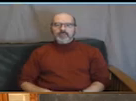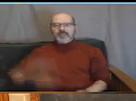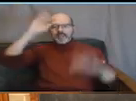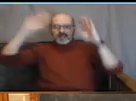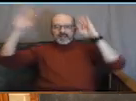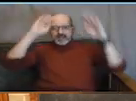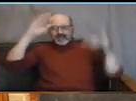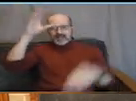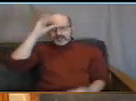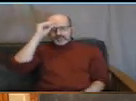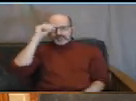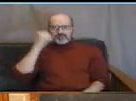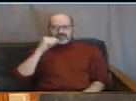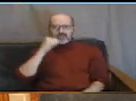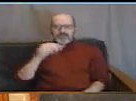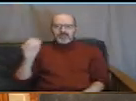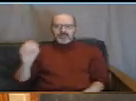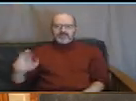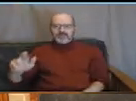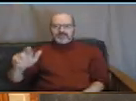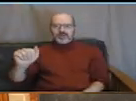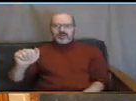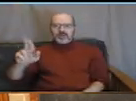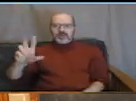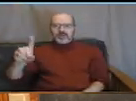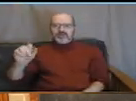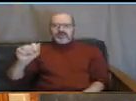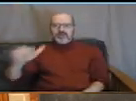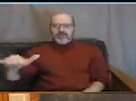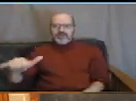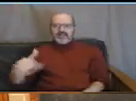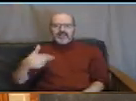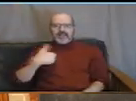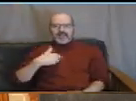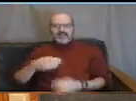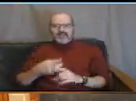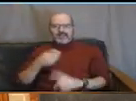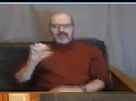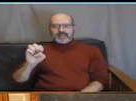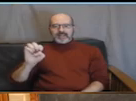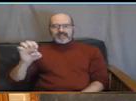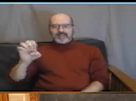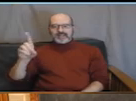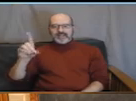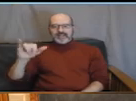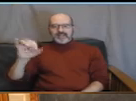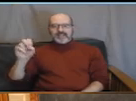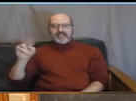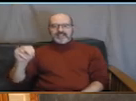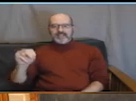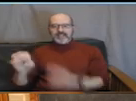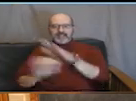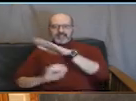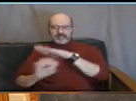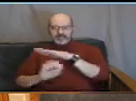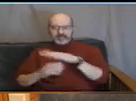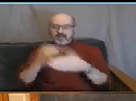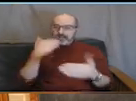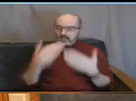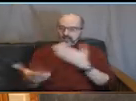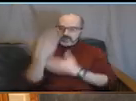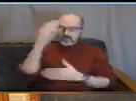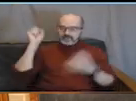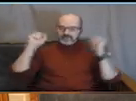Hi, boys and girls. It's Mr. Ade, Edison Elementary. Morning, Mr. Staley